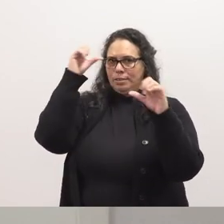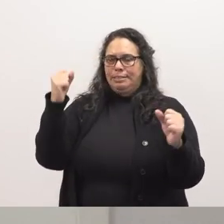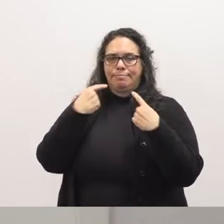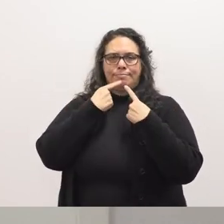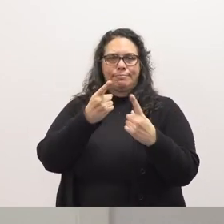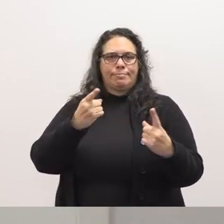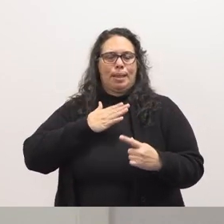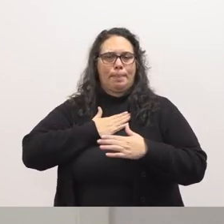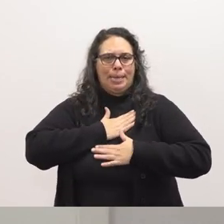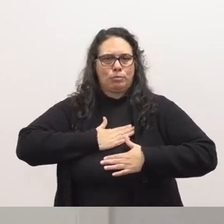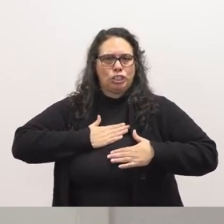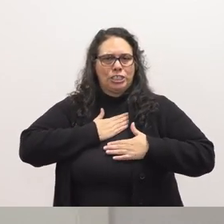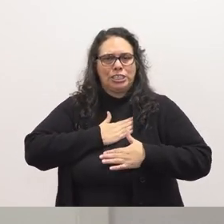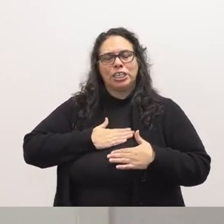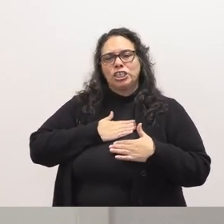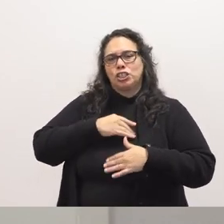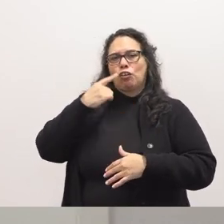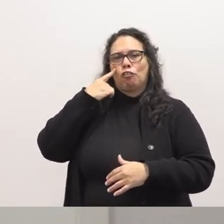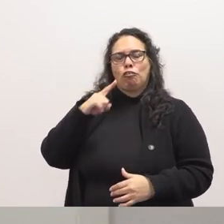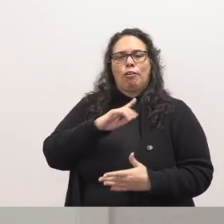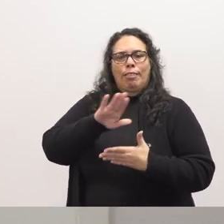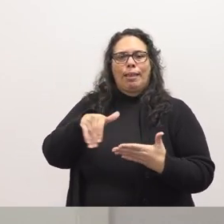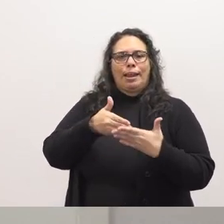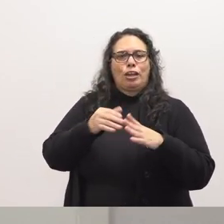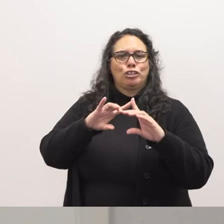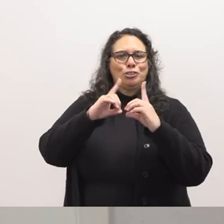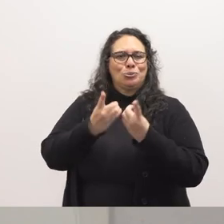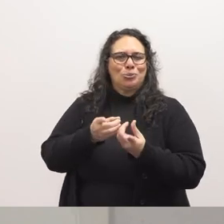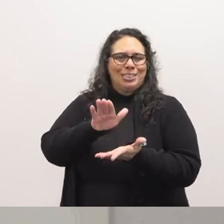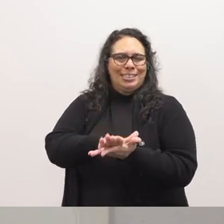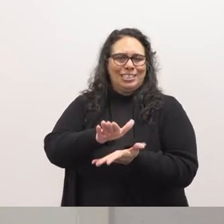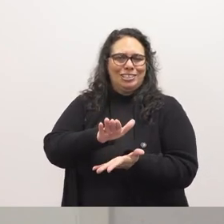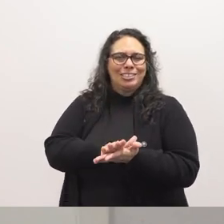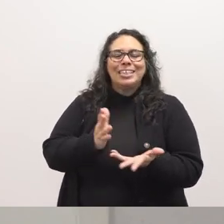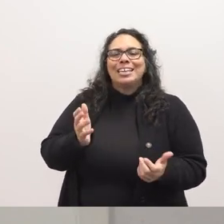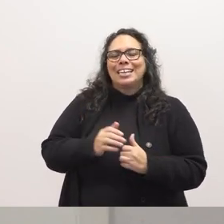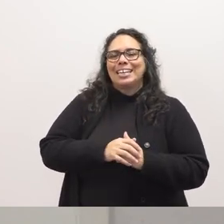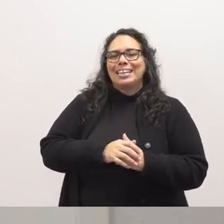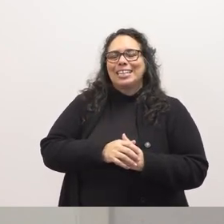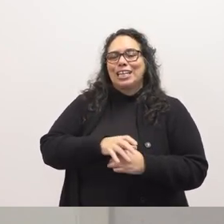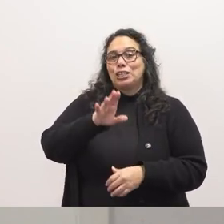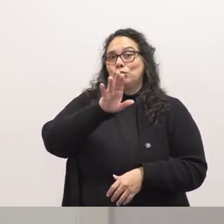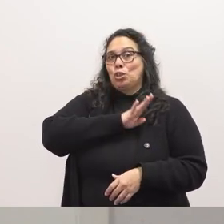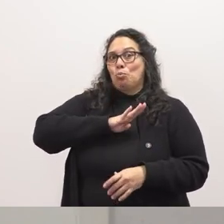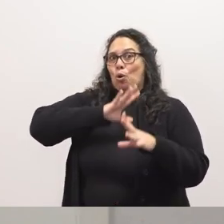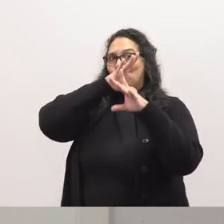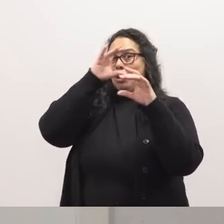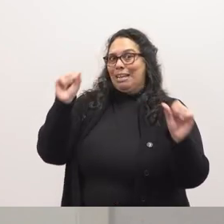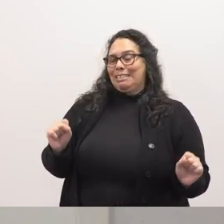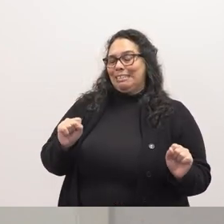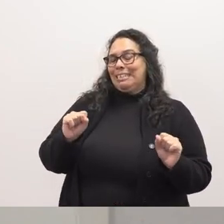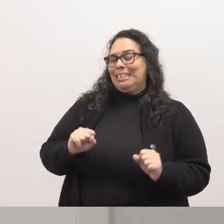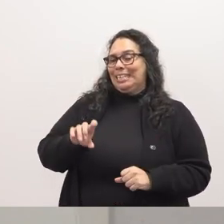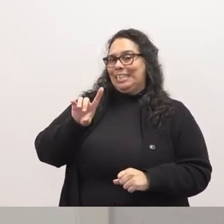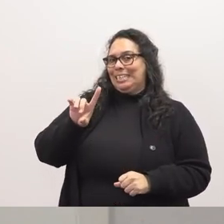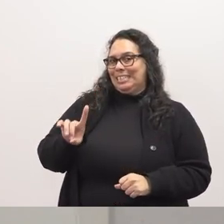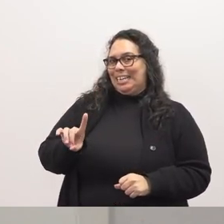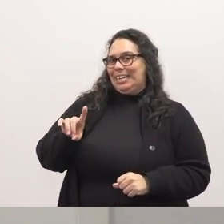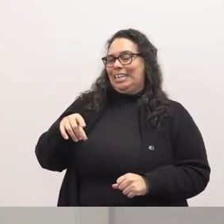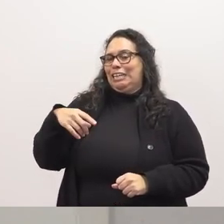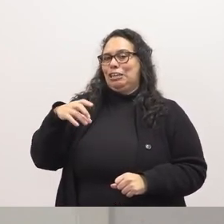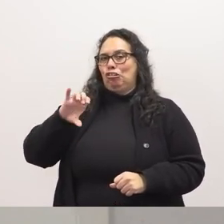my appreciation on behalf of the entire school district to Board President Diana Craighead, Board Vice President Doug